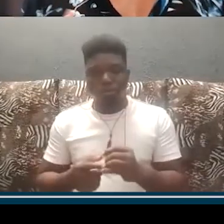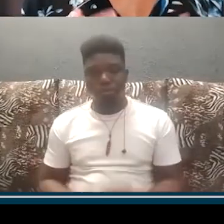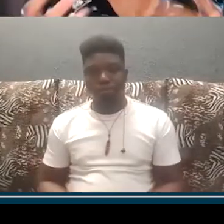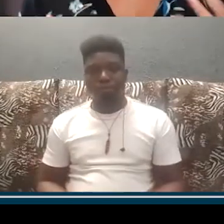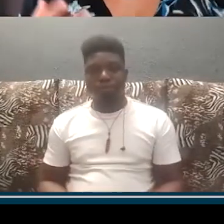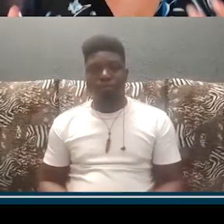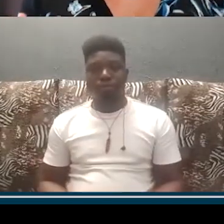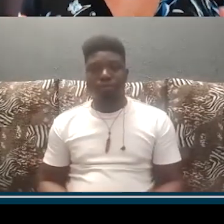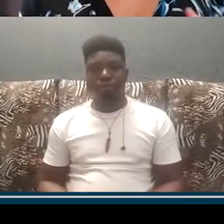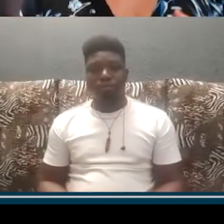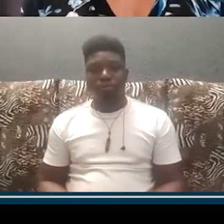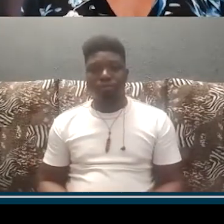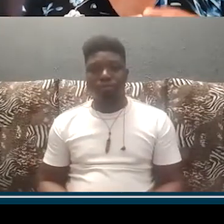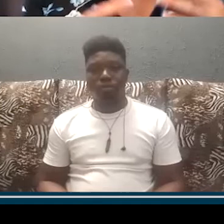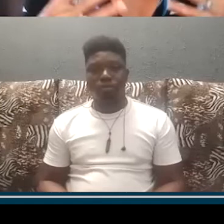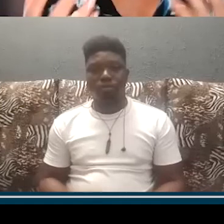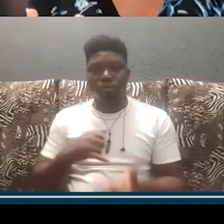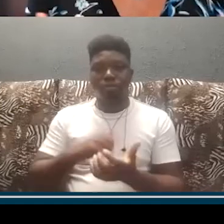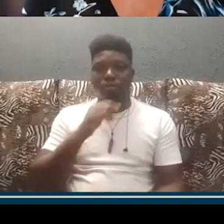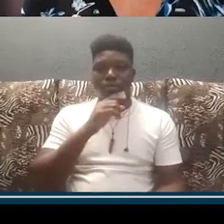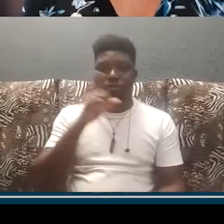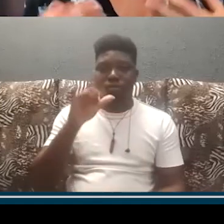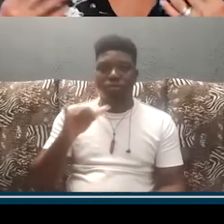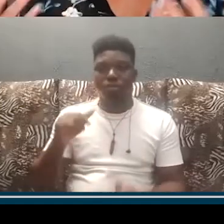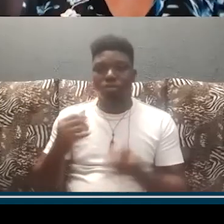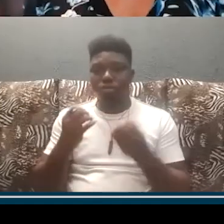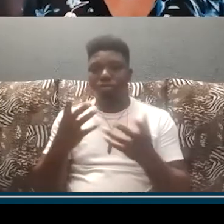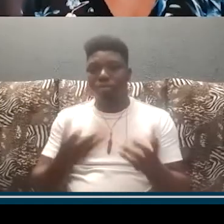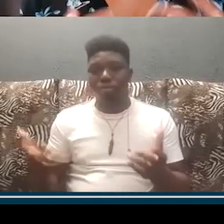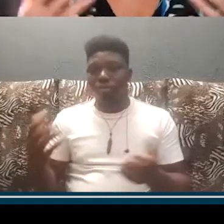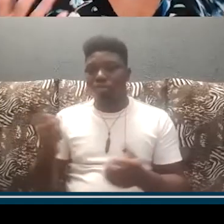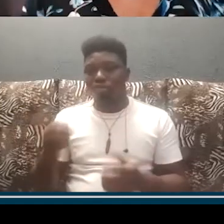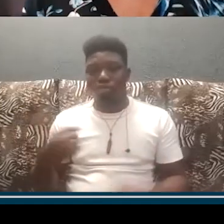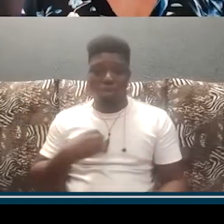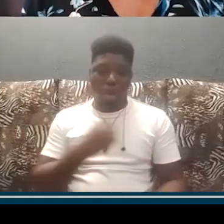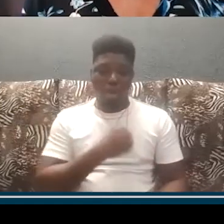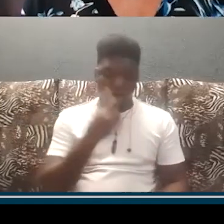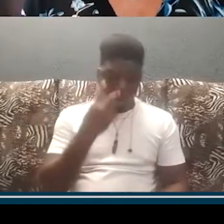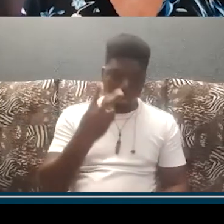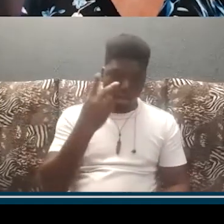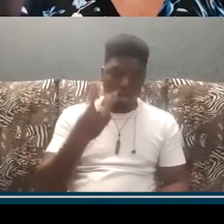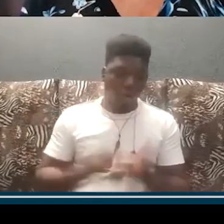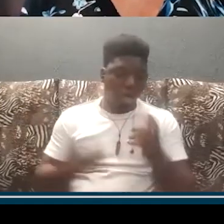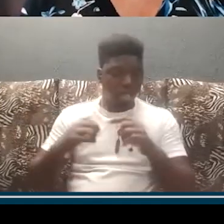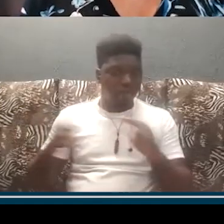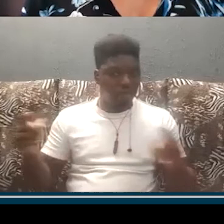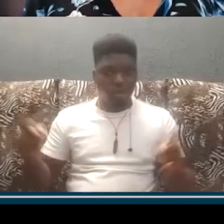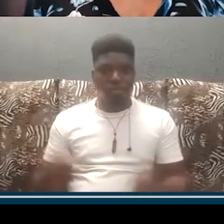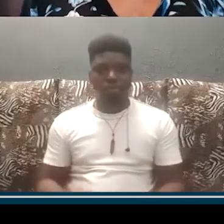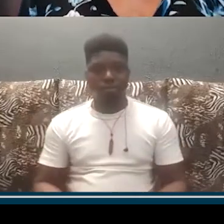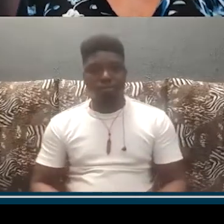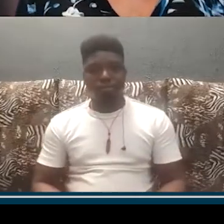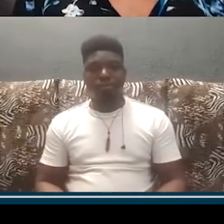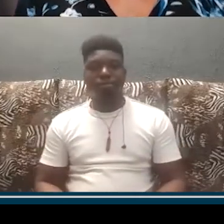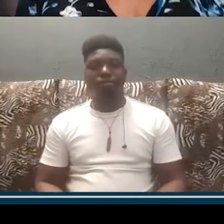it's really about so many things. So it's seeing what we have in common, seeing what's different, and it's about acceptance. And